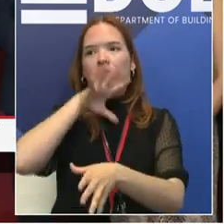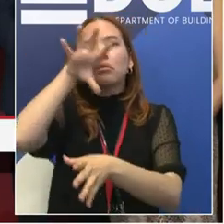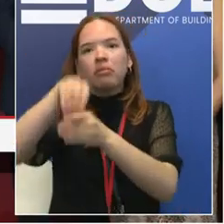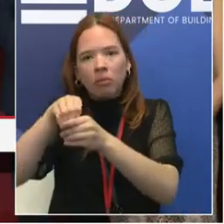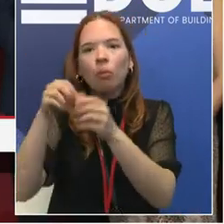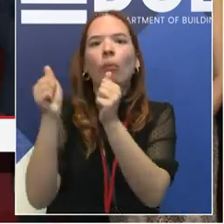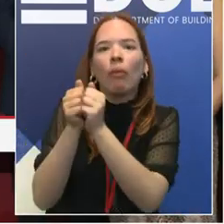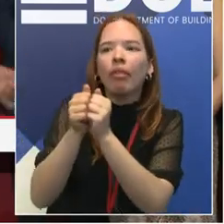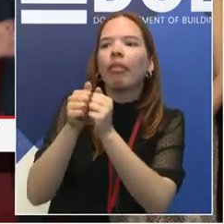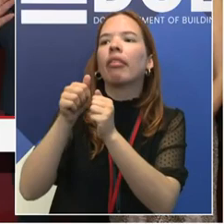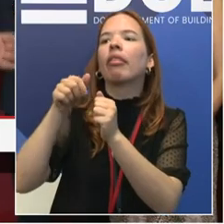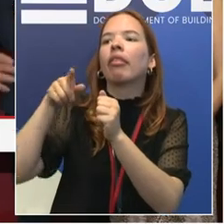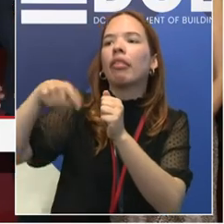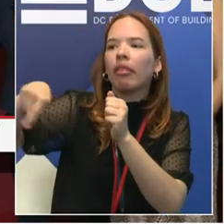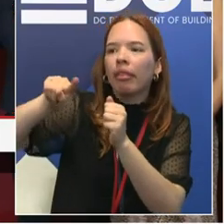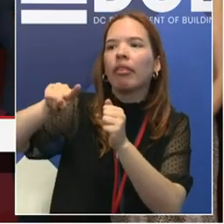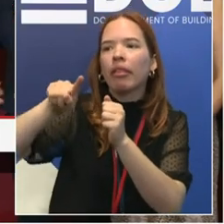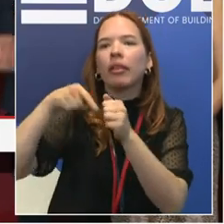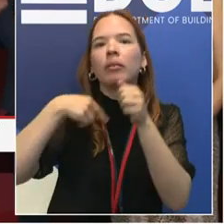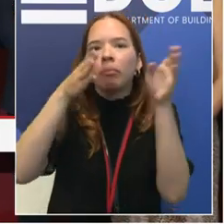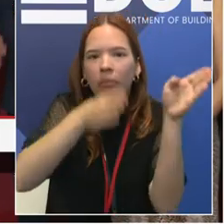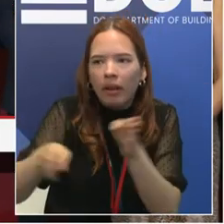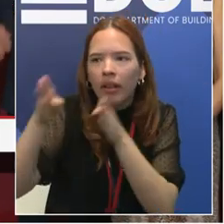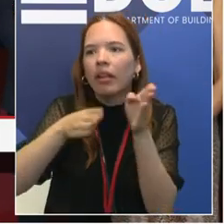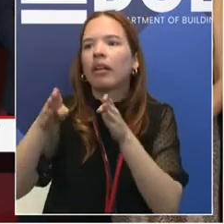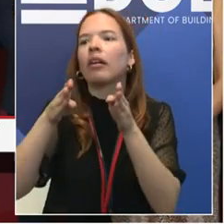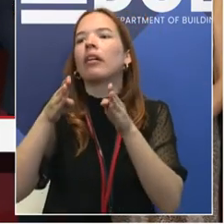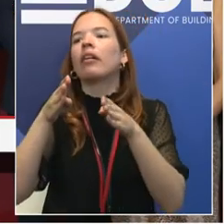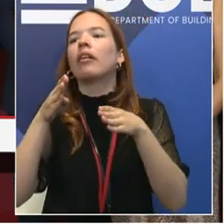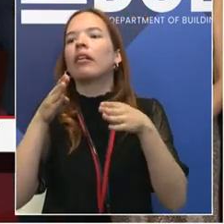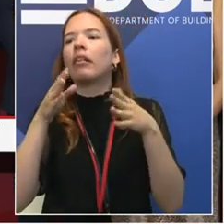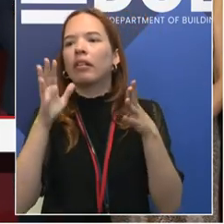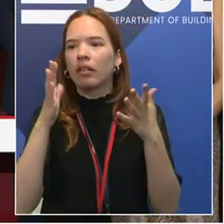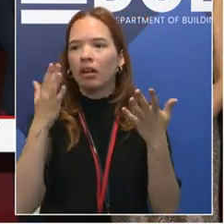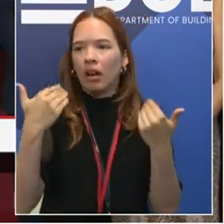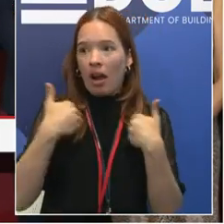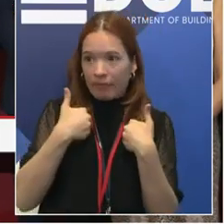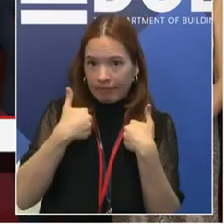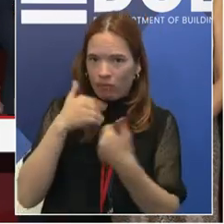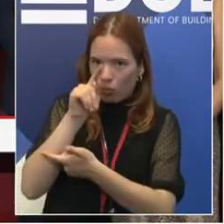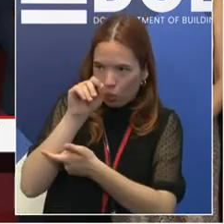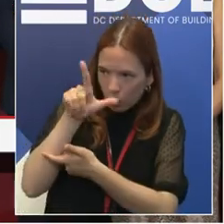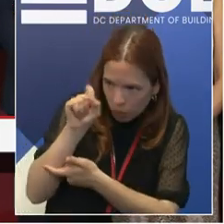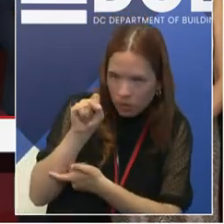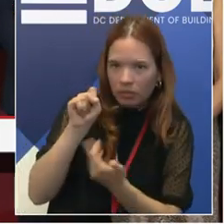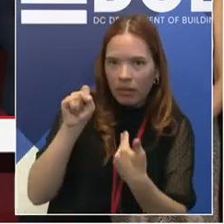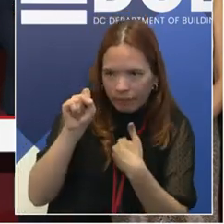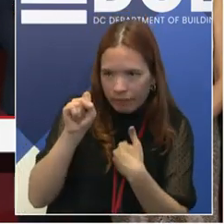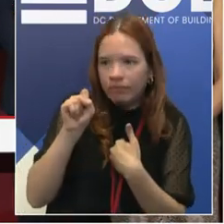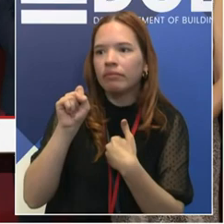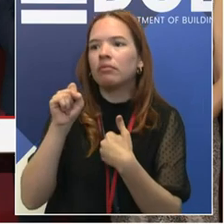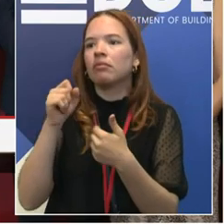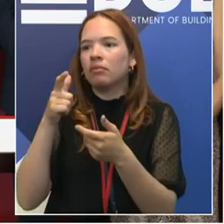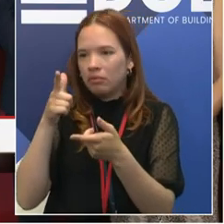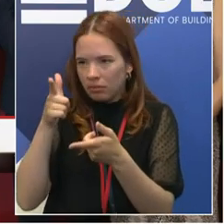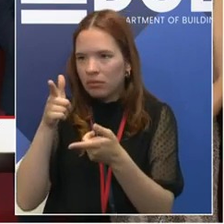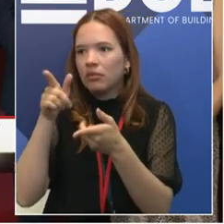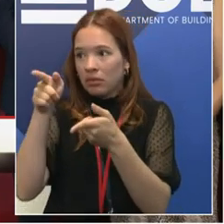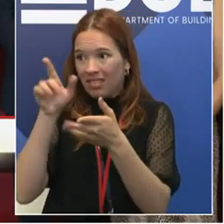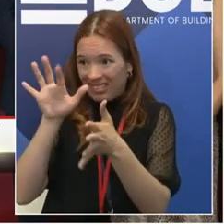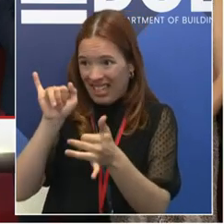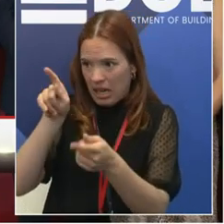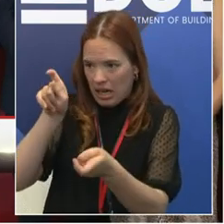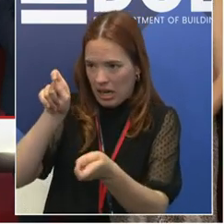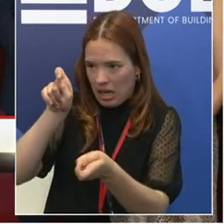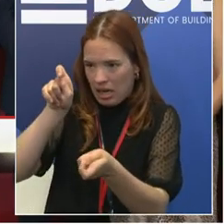our toolbox to move properties from vacancy and blight to productive use. So we